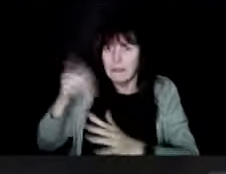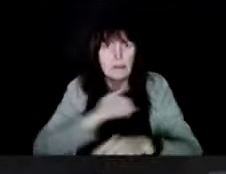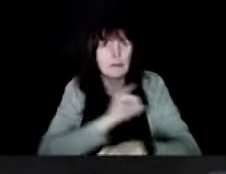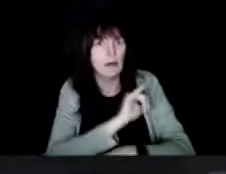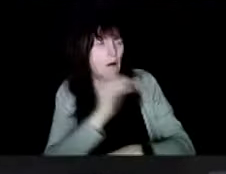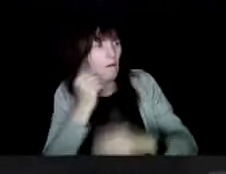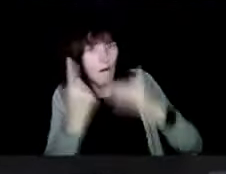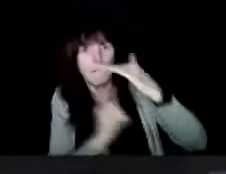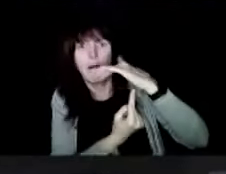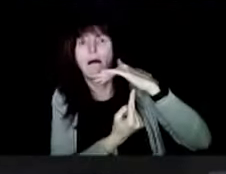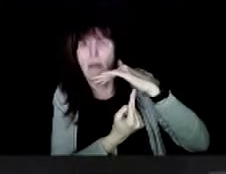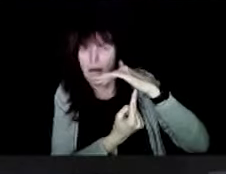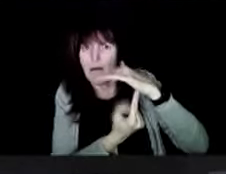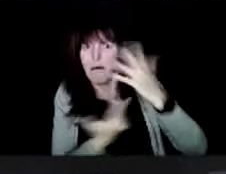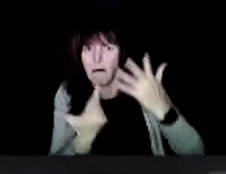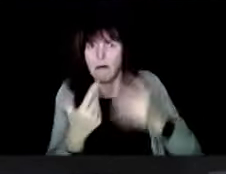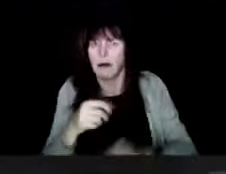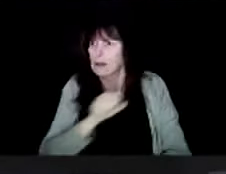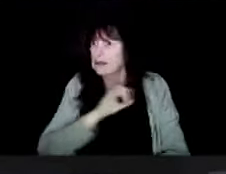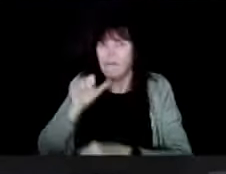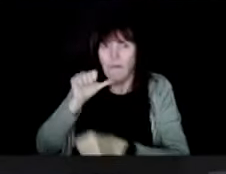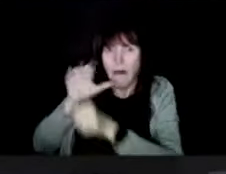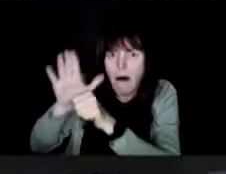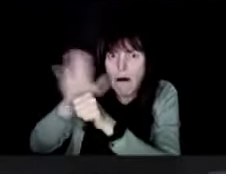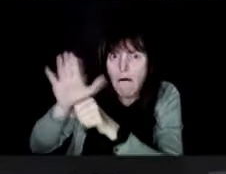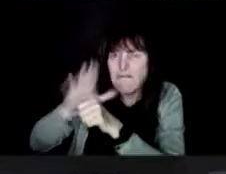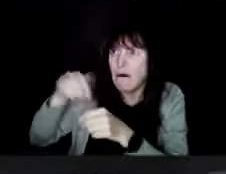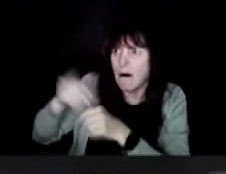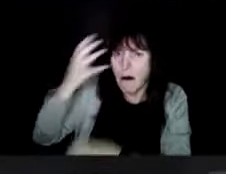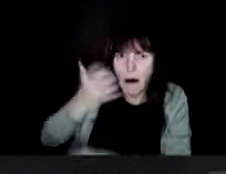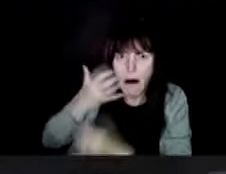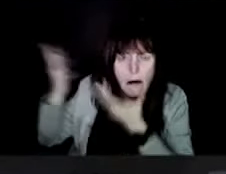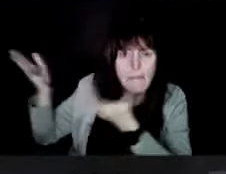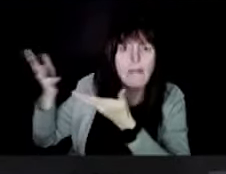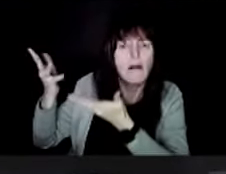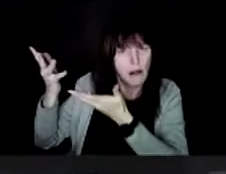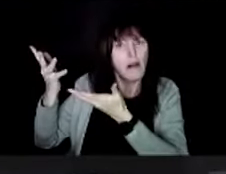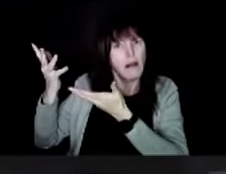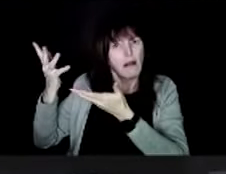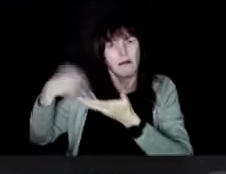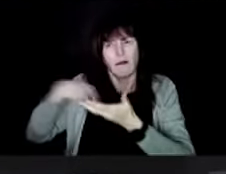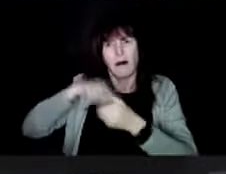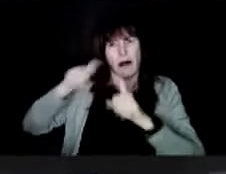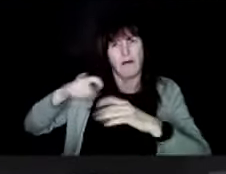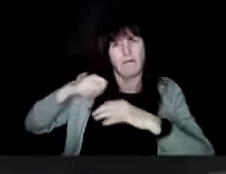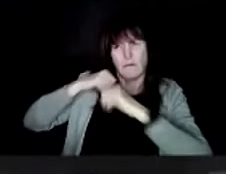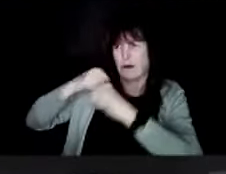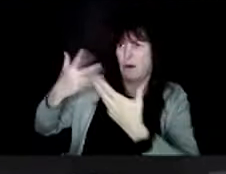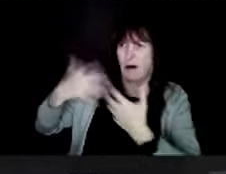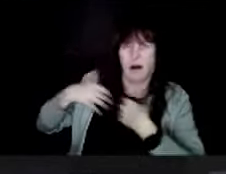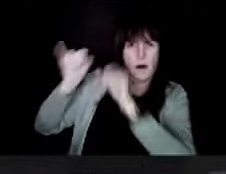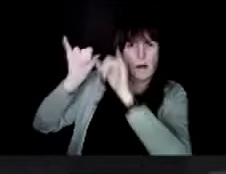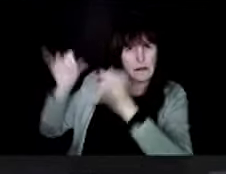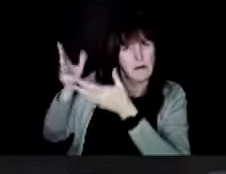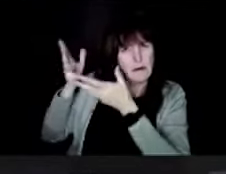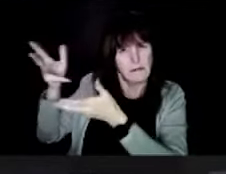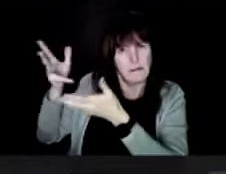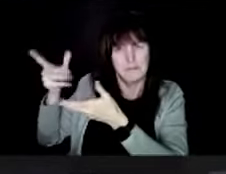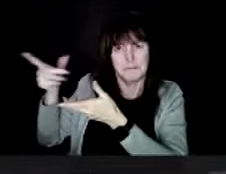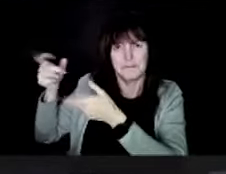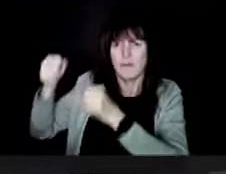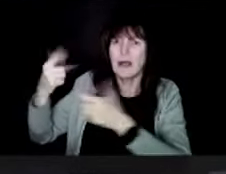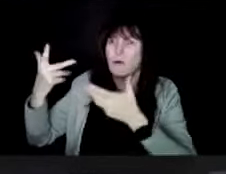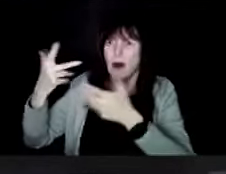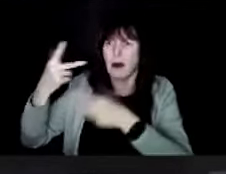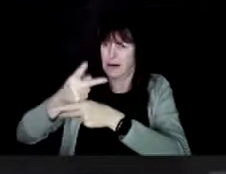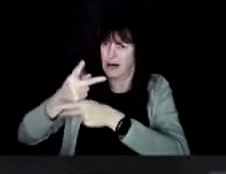as a society, to continue to protect the healthcare system to care for Ontarians who get sick from this virus. As well,